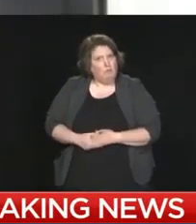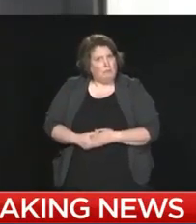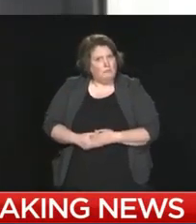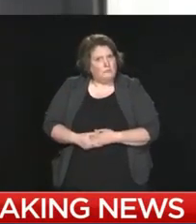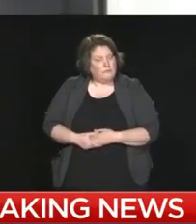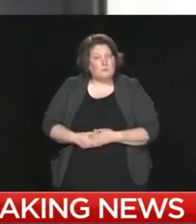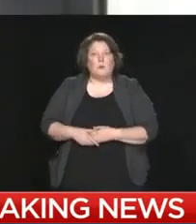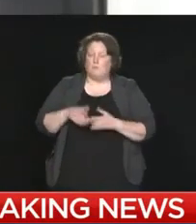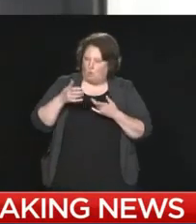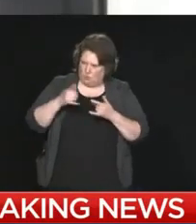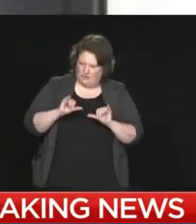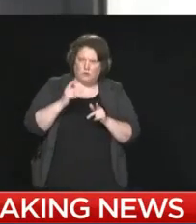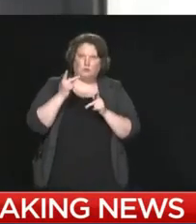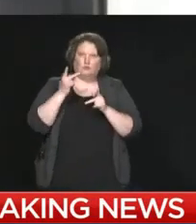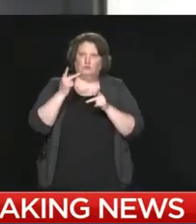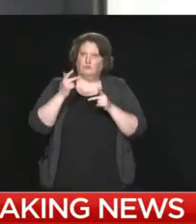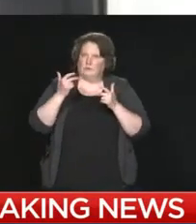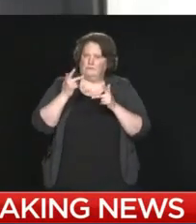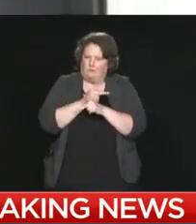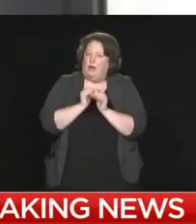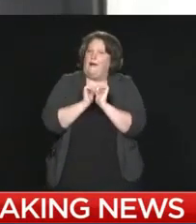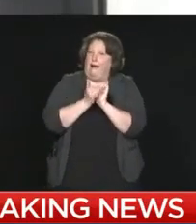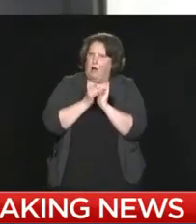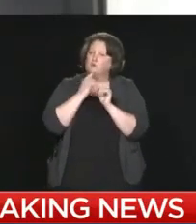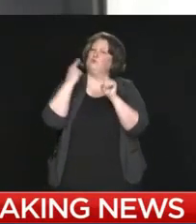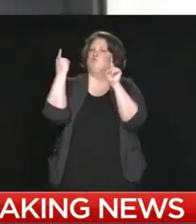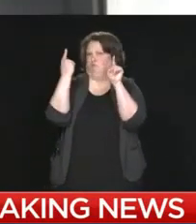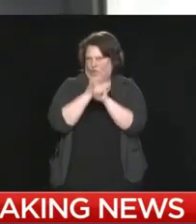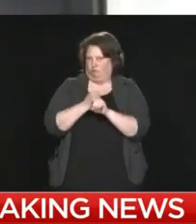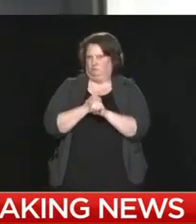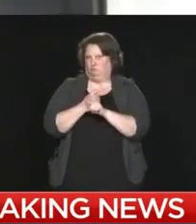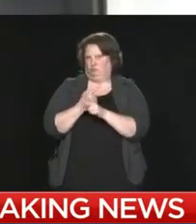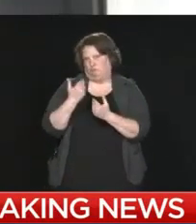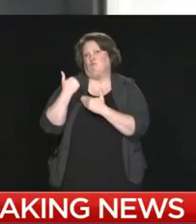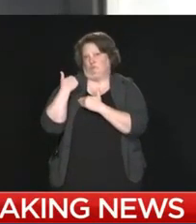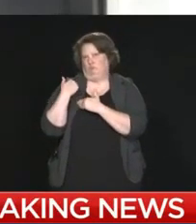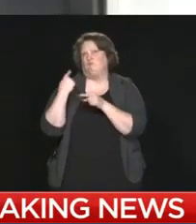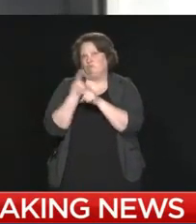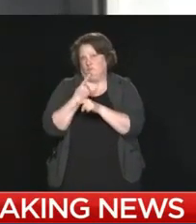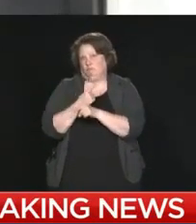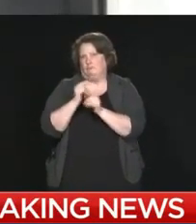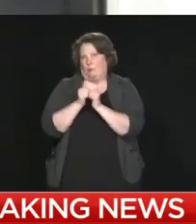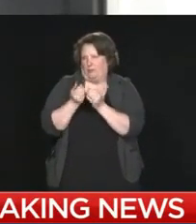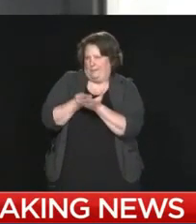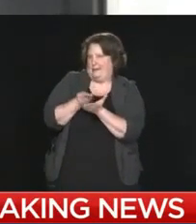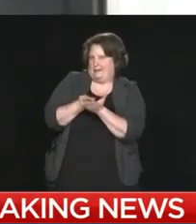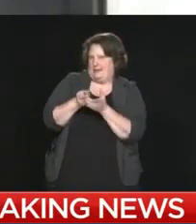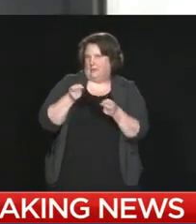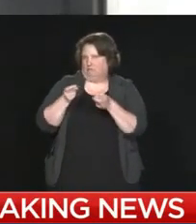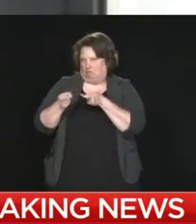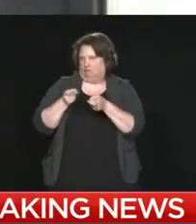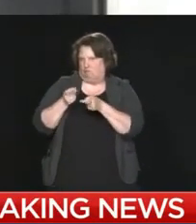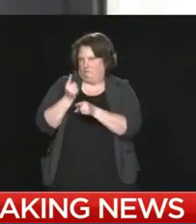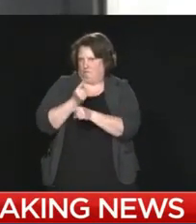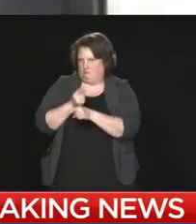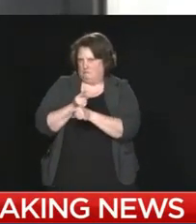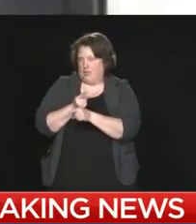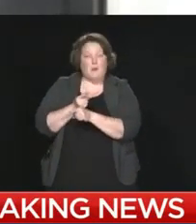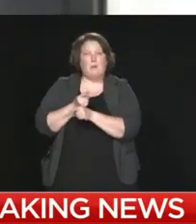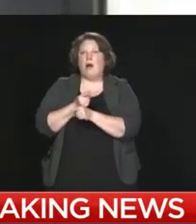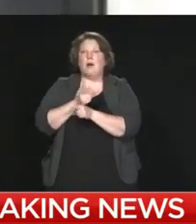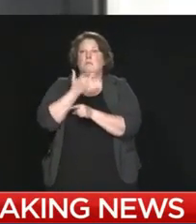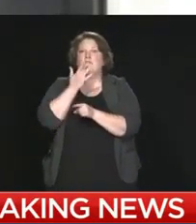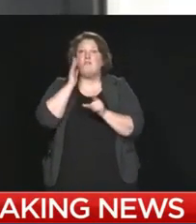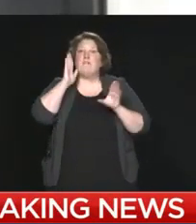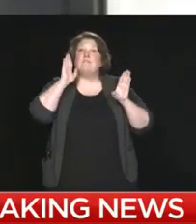we remain fiscally responsible as we move forward. But the best thing to focus on is ensuring that Canadians